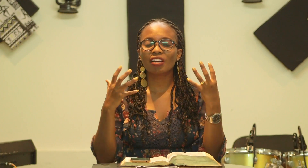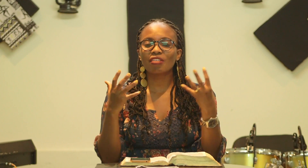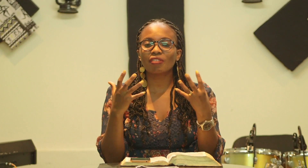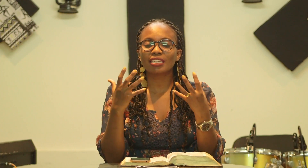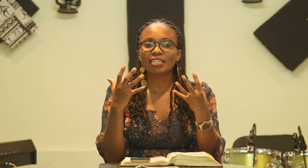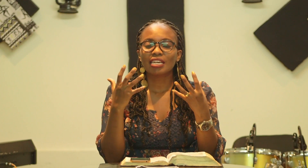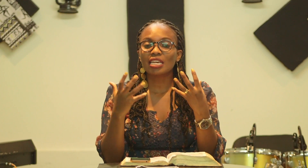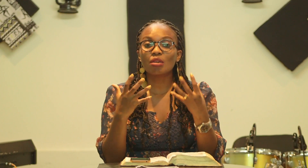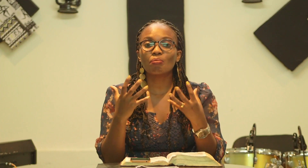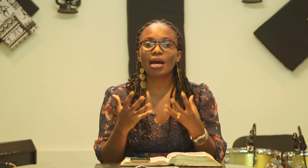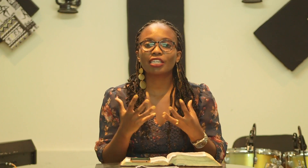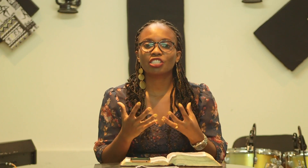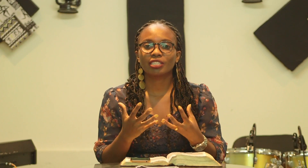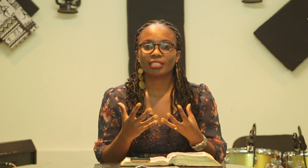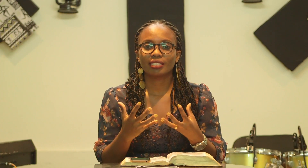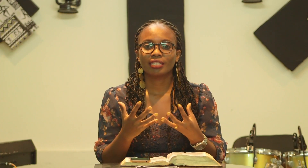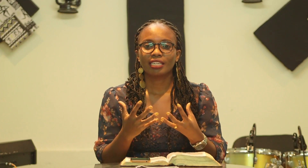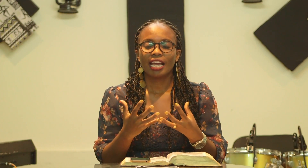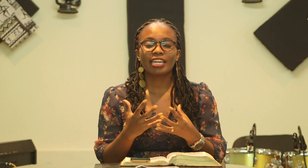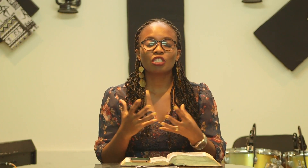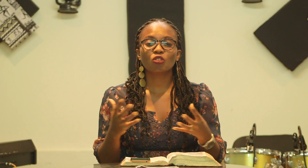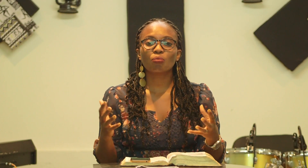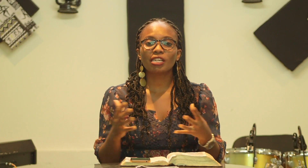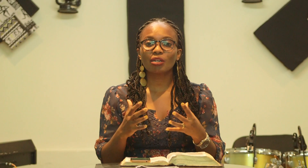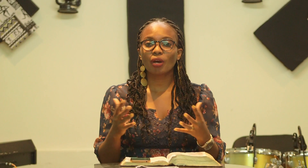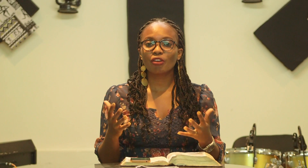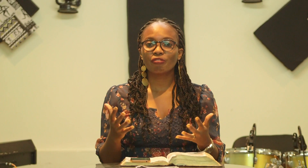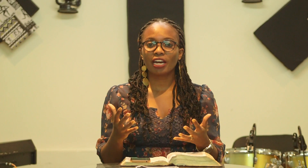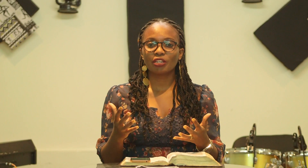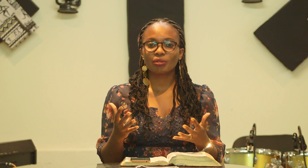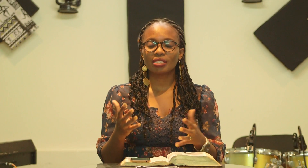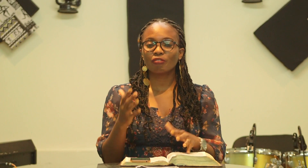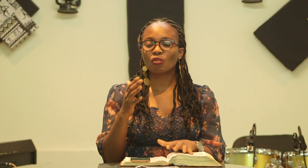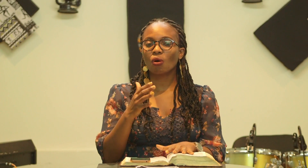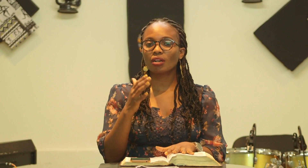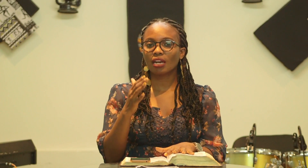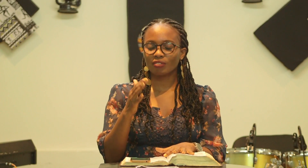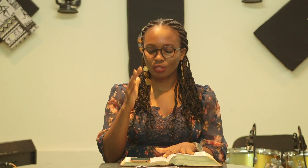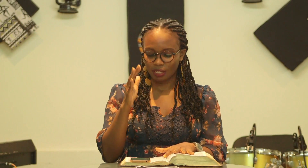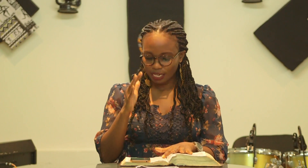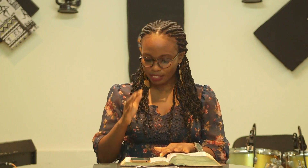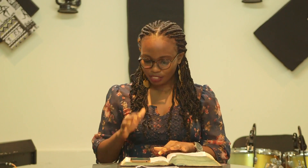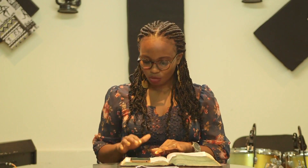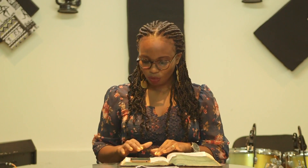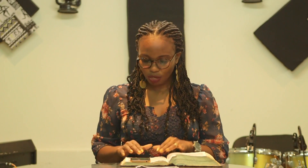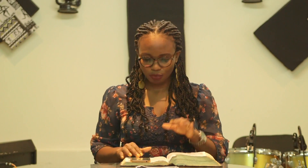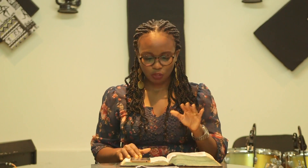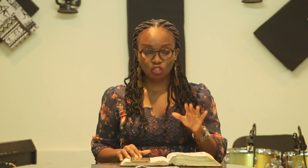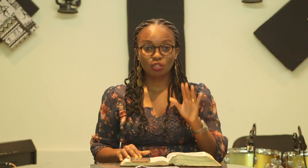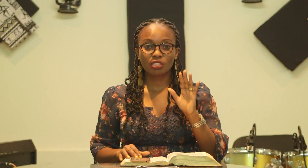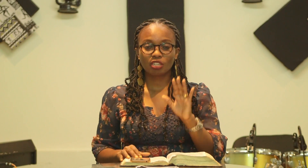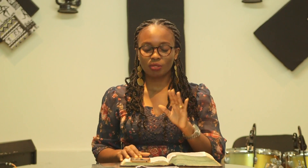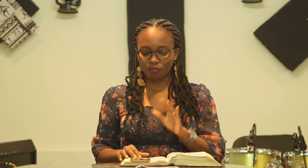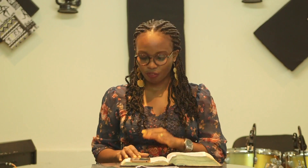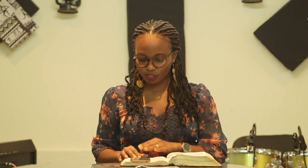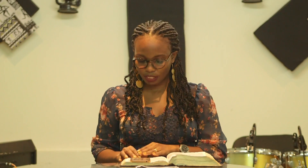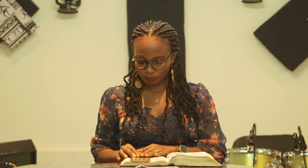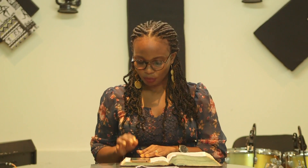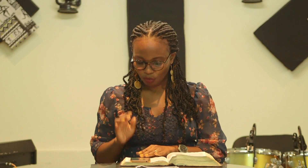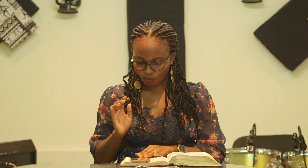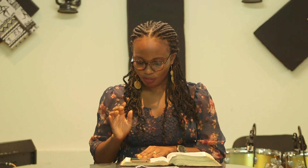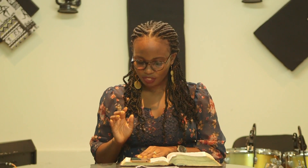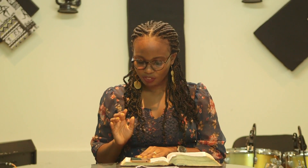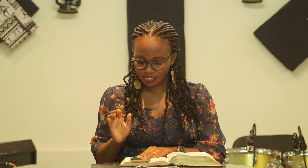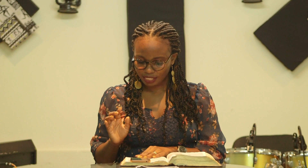can never even imagine. It does not matter where you find yourself, God loves you. Listen to the word of God. John chapter